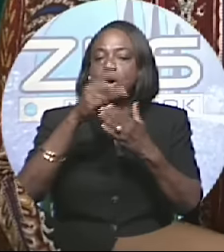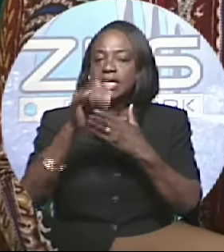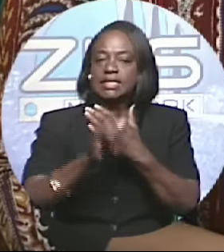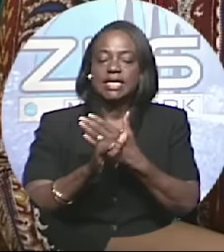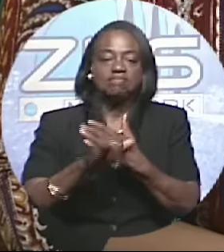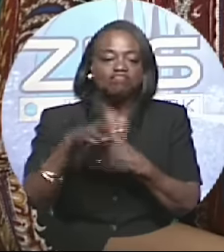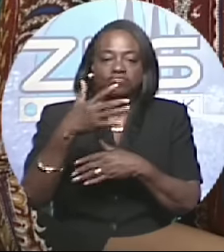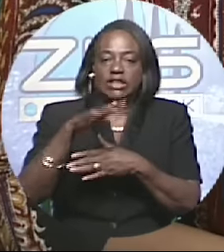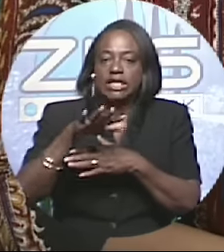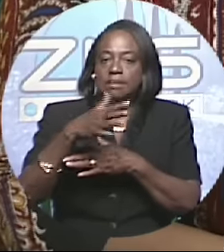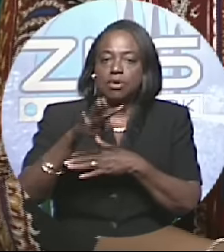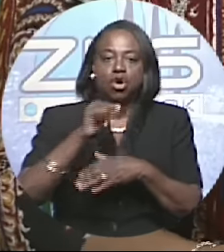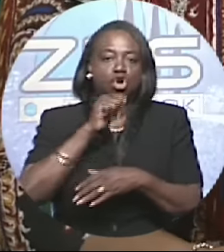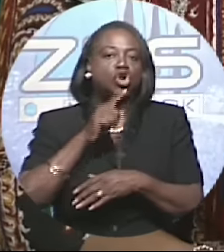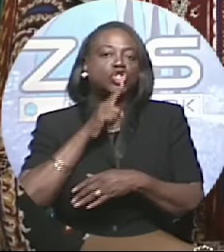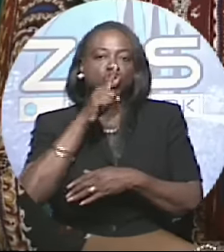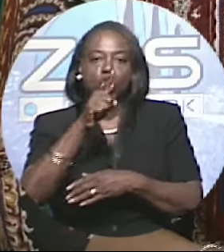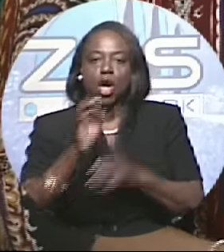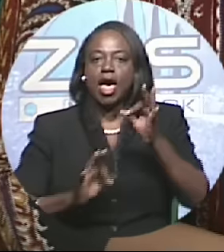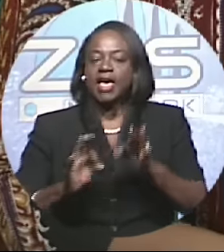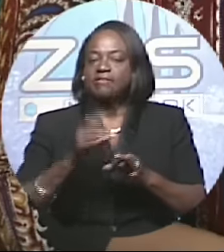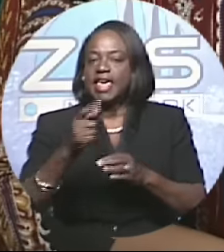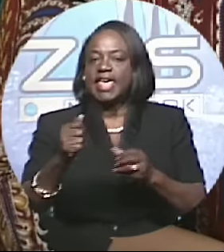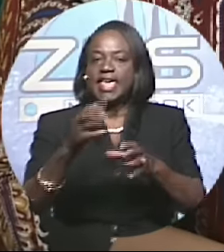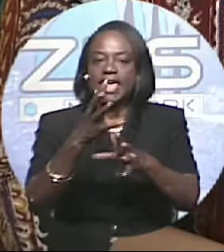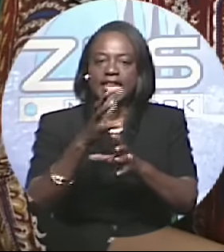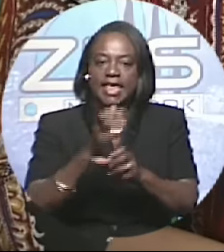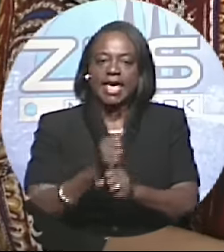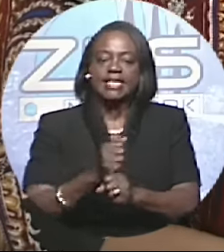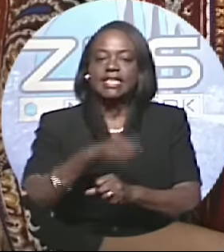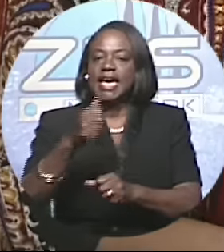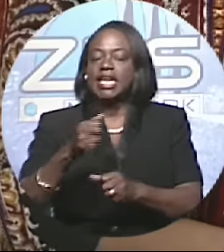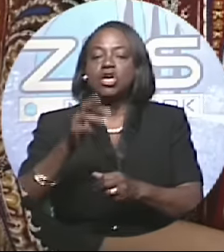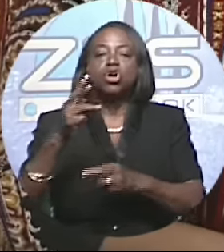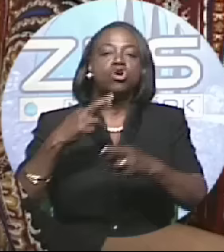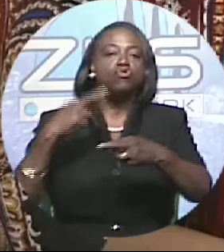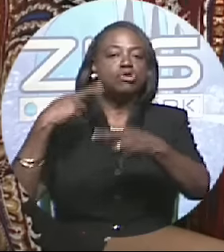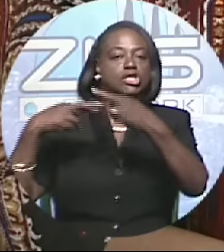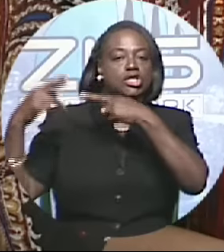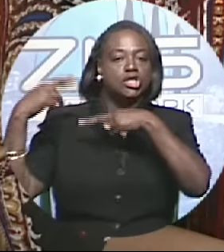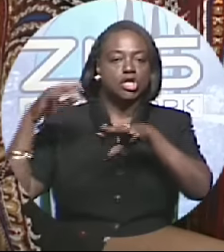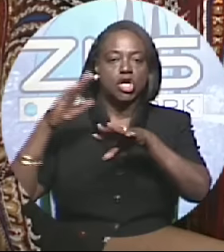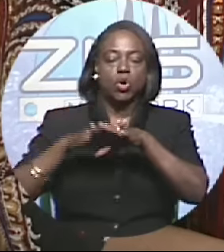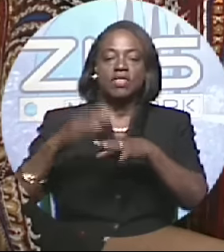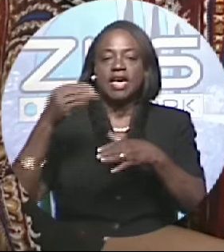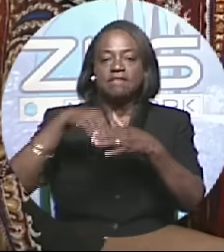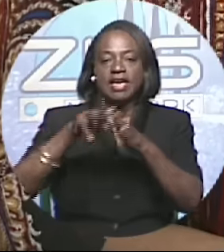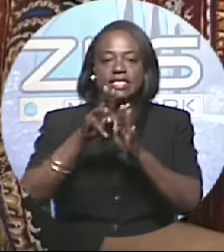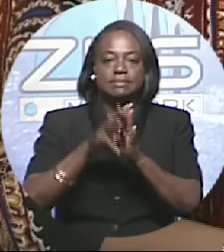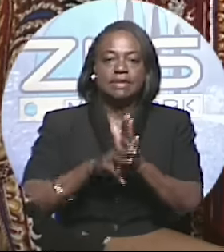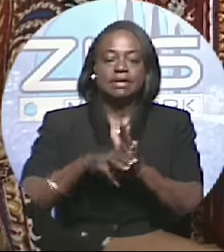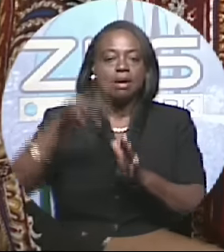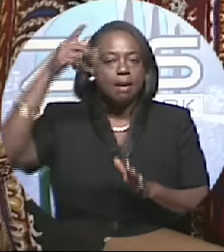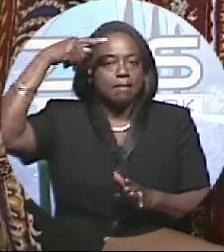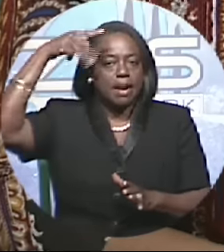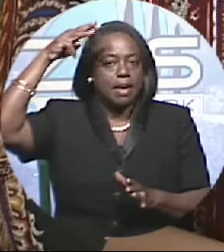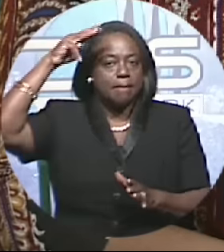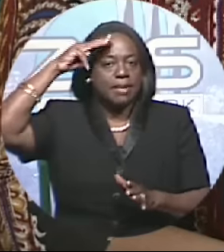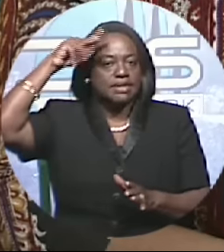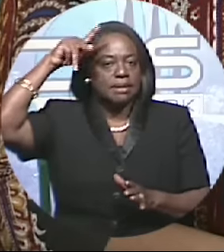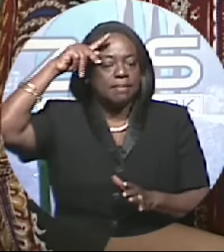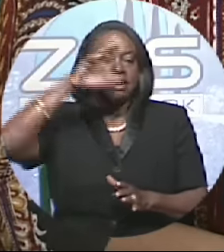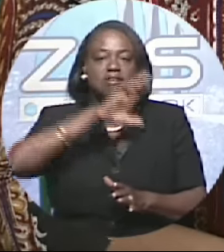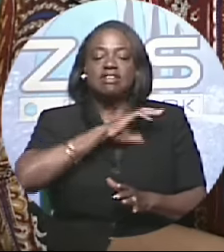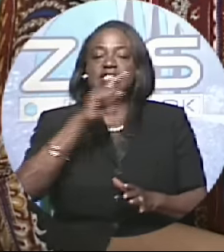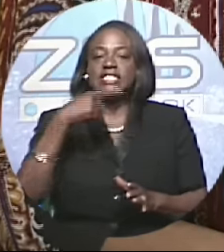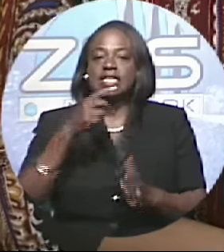not sure if they would be able to get any return on their investment. Prime Minister Perry Christie told Parliament policyholders